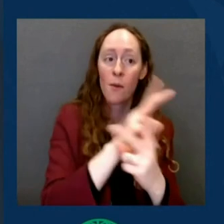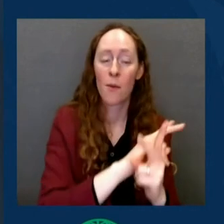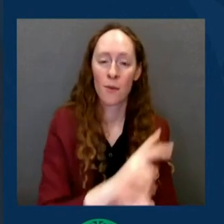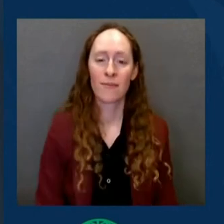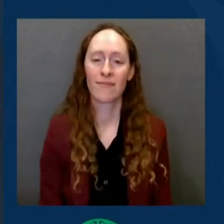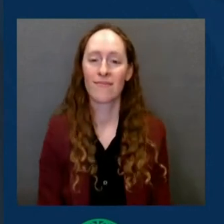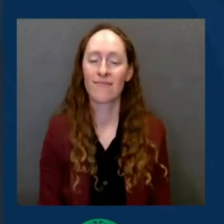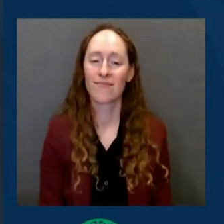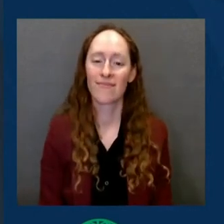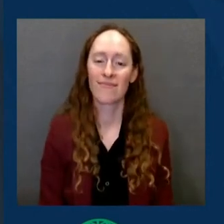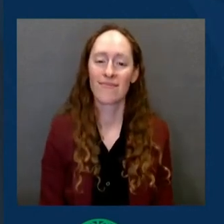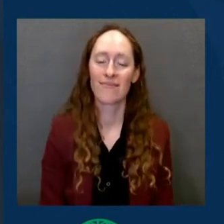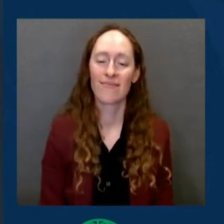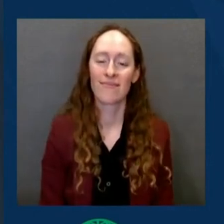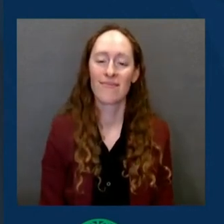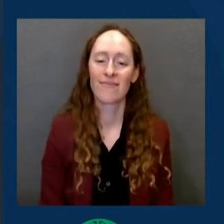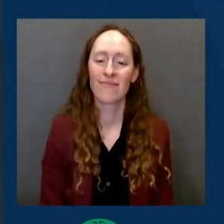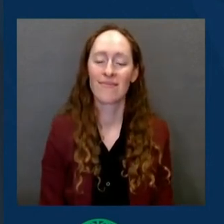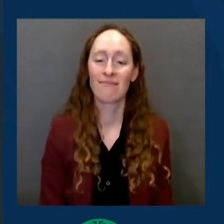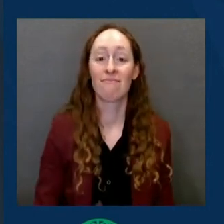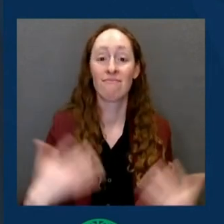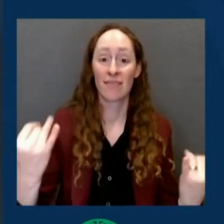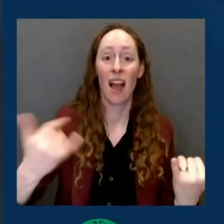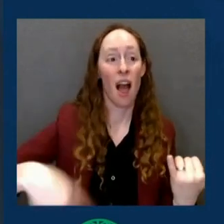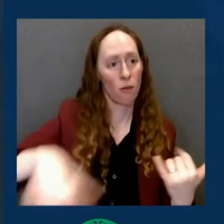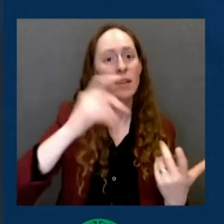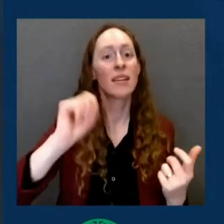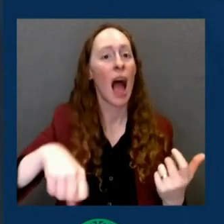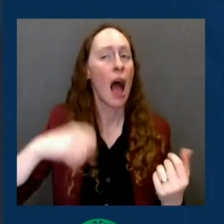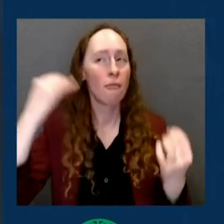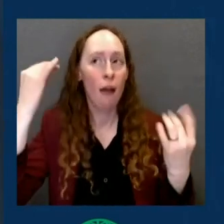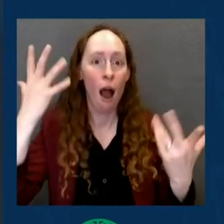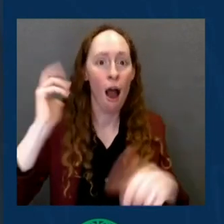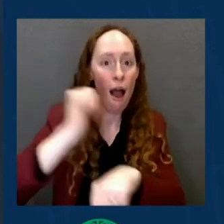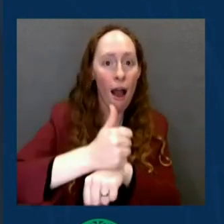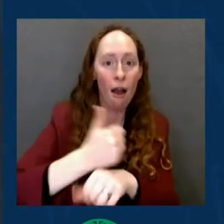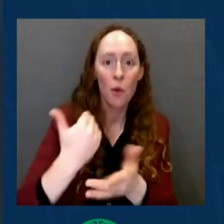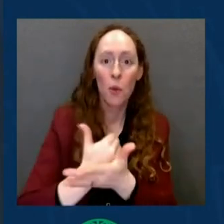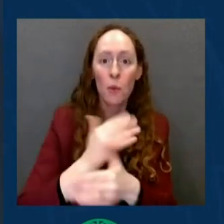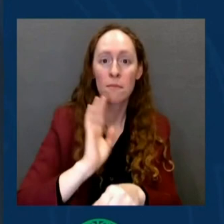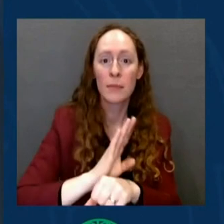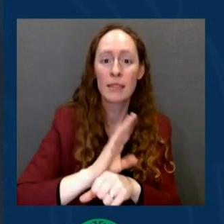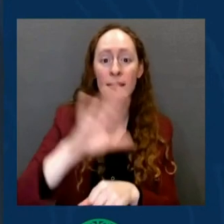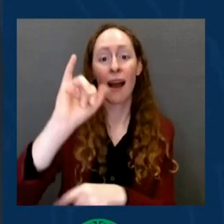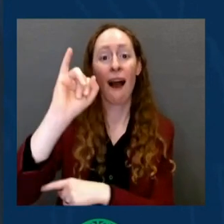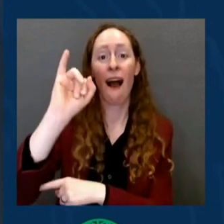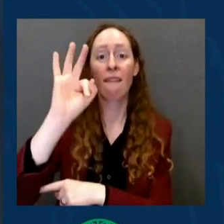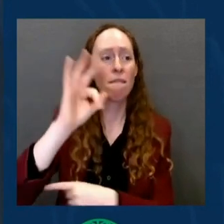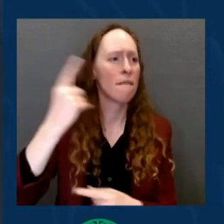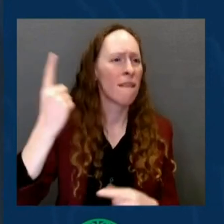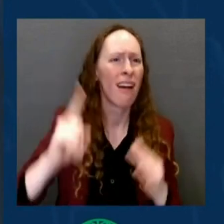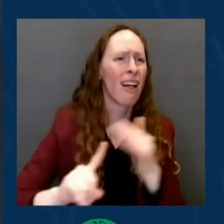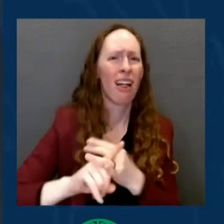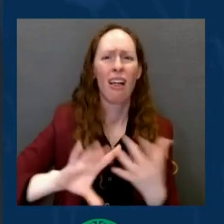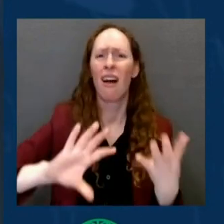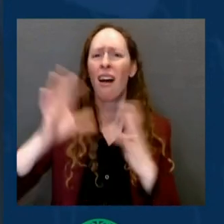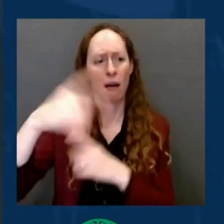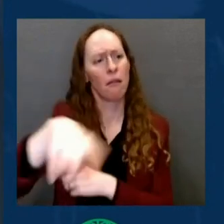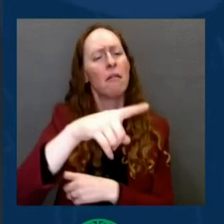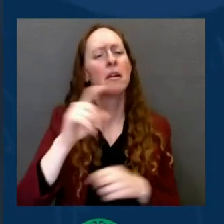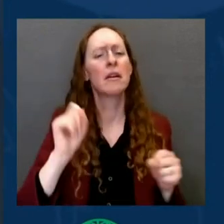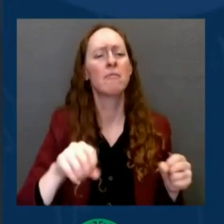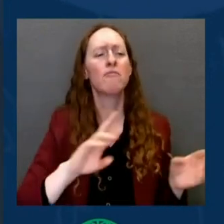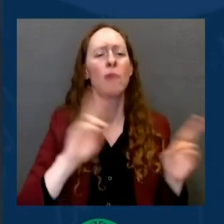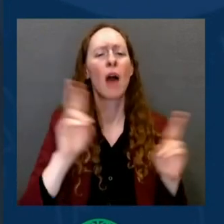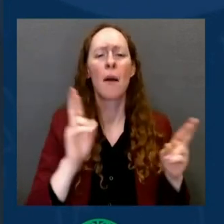crises. As we engage with your countries, the United States will always lead with our values: support for